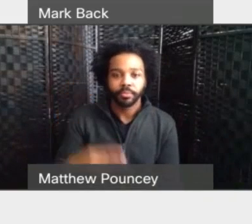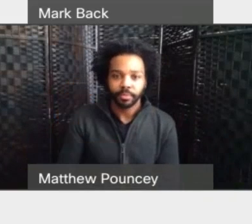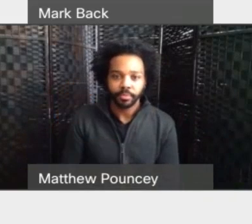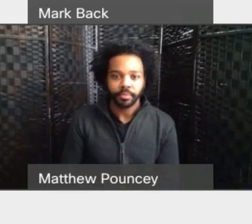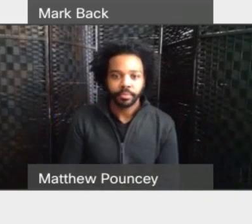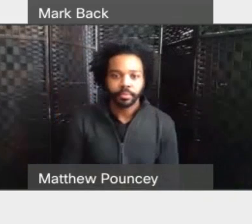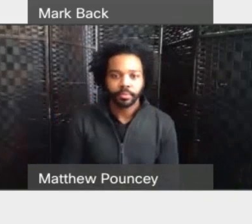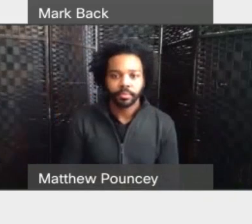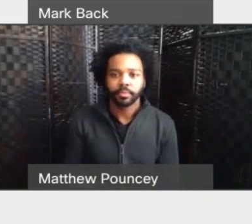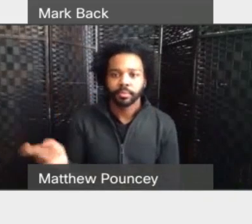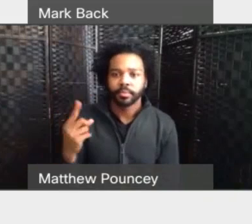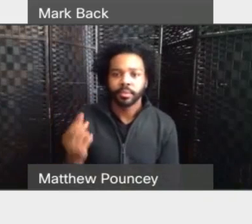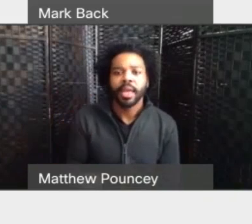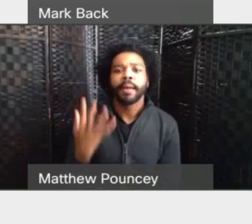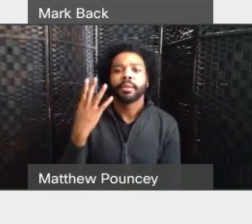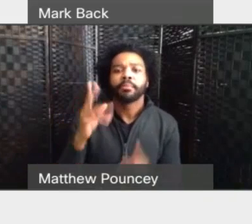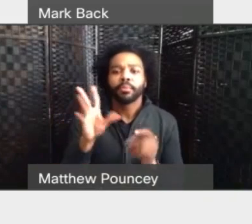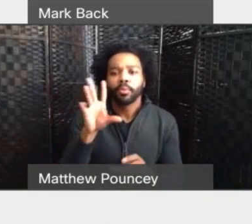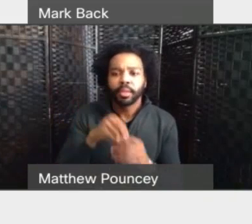now in ICFs and ResHabs?